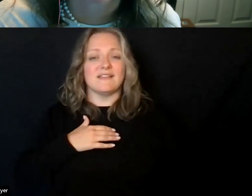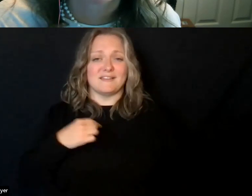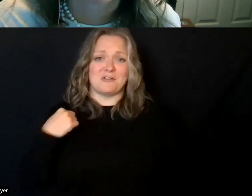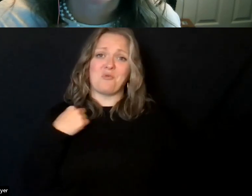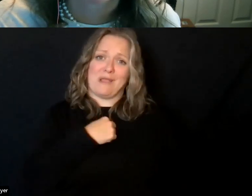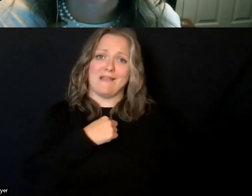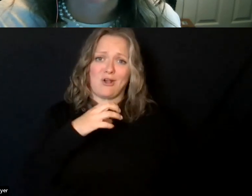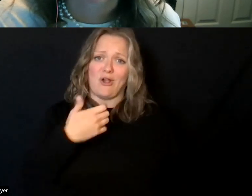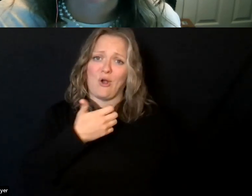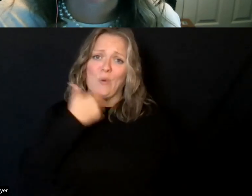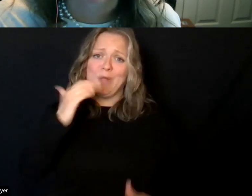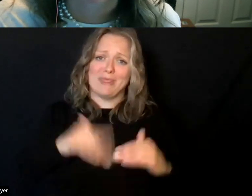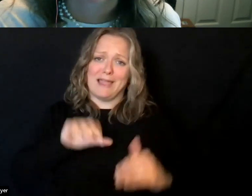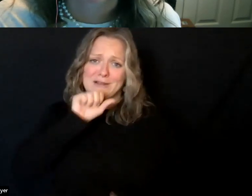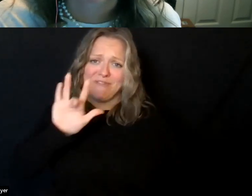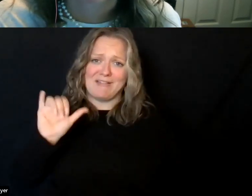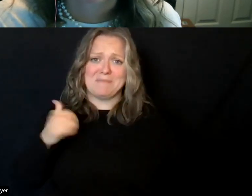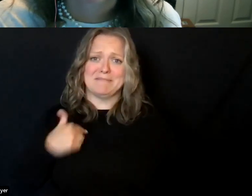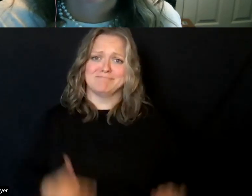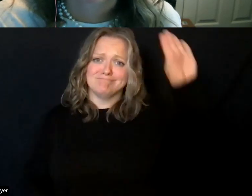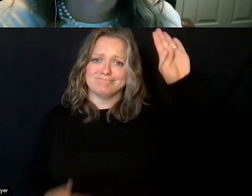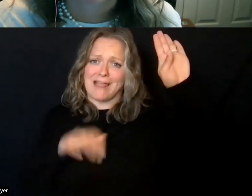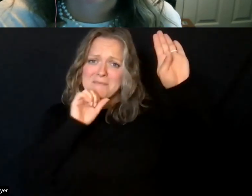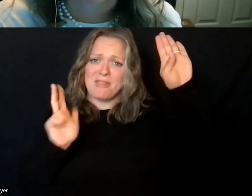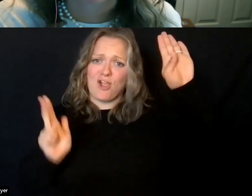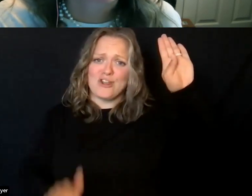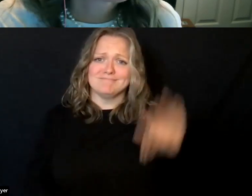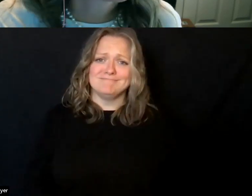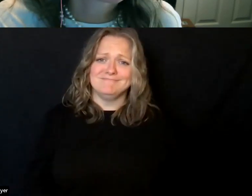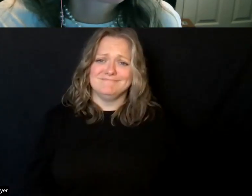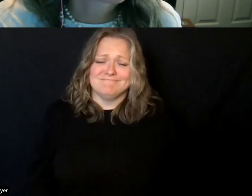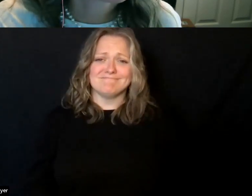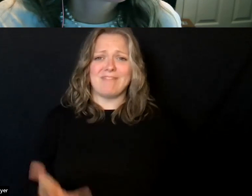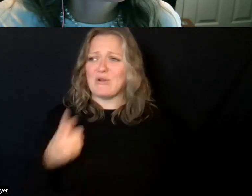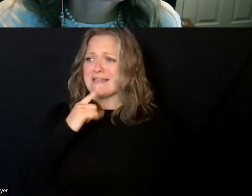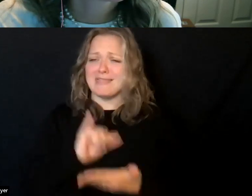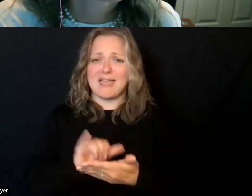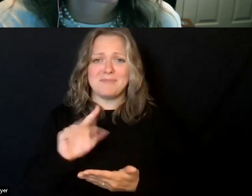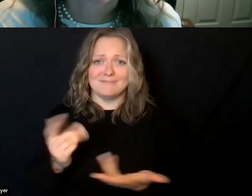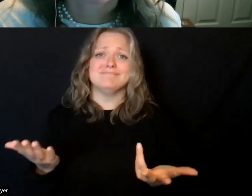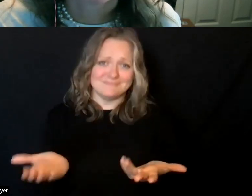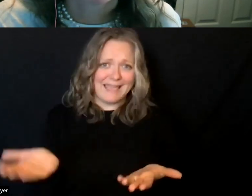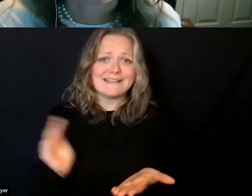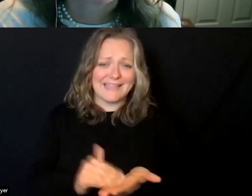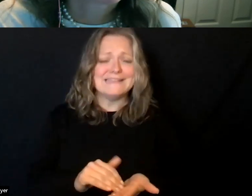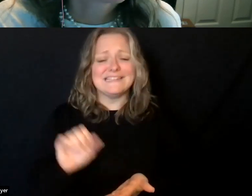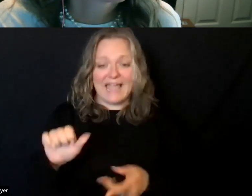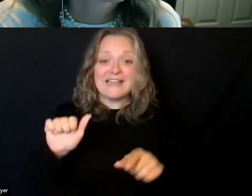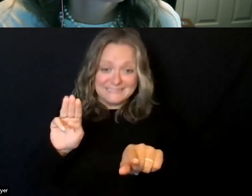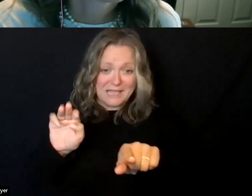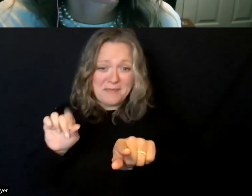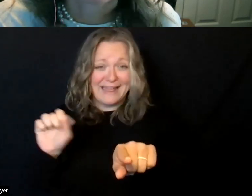Right here. I'm 30 now. Already said that, but thing. Yes, Amanda, I see